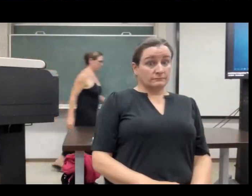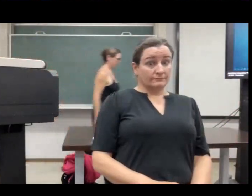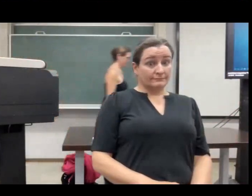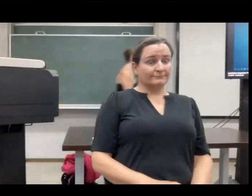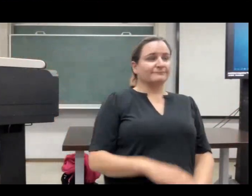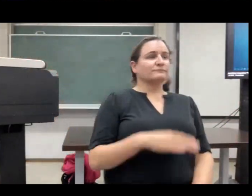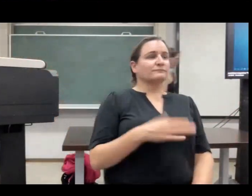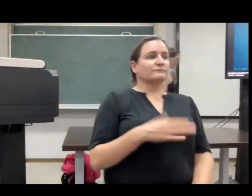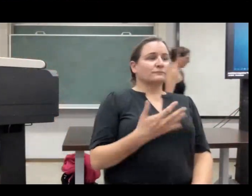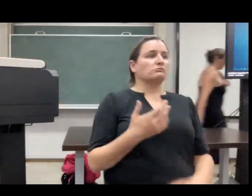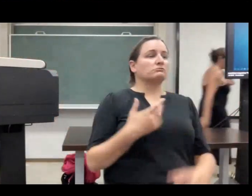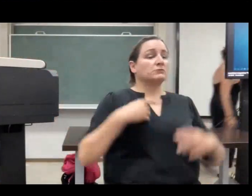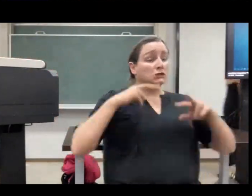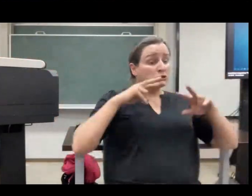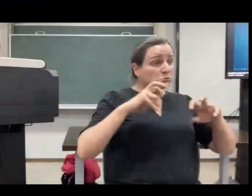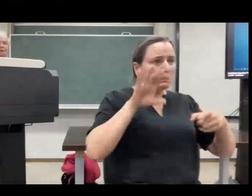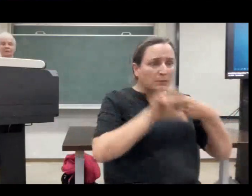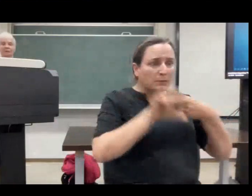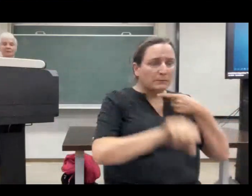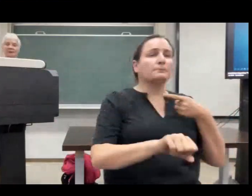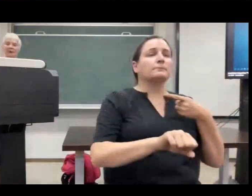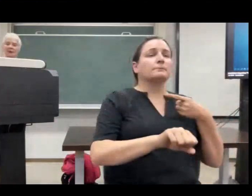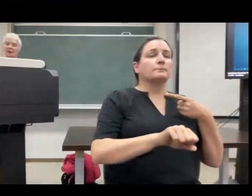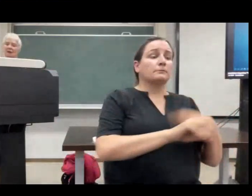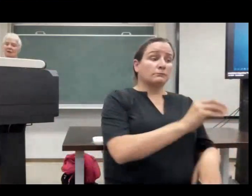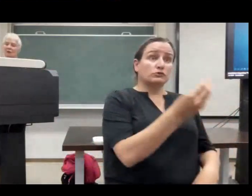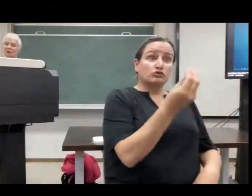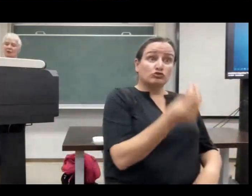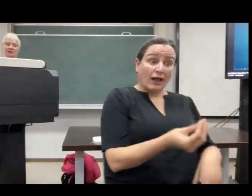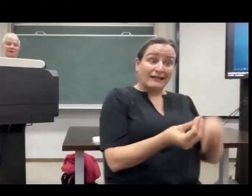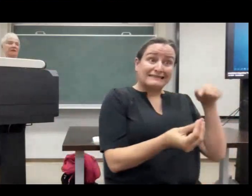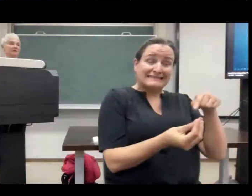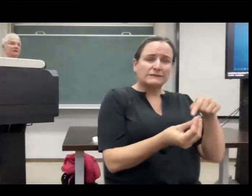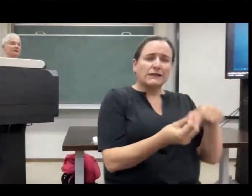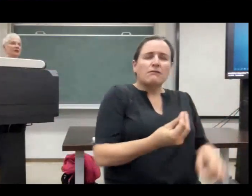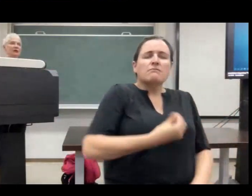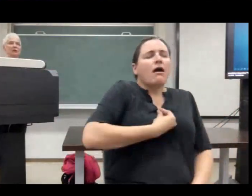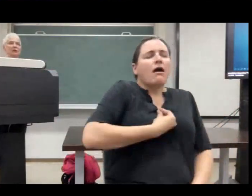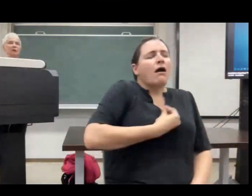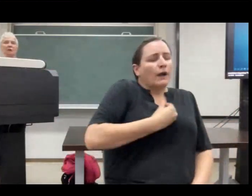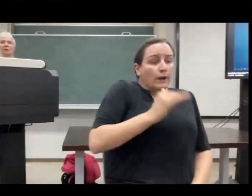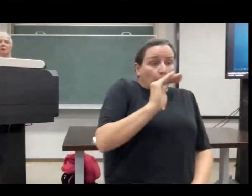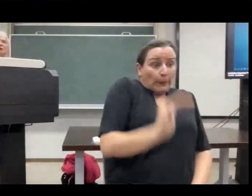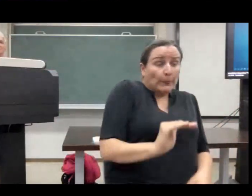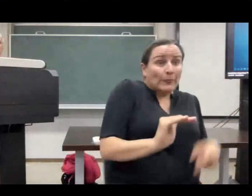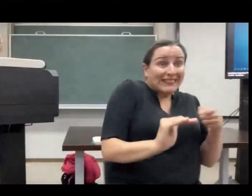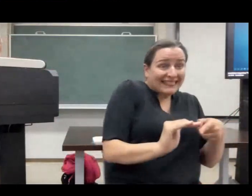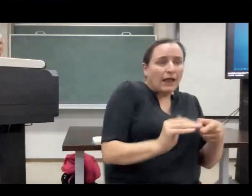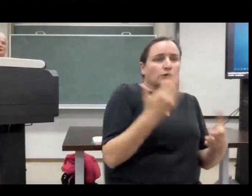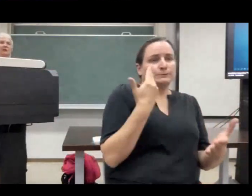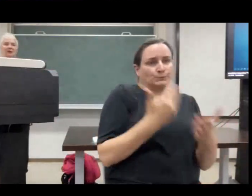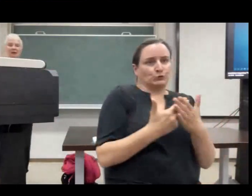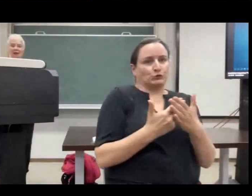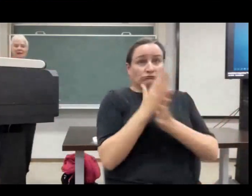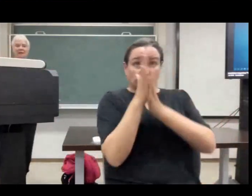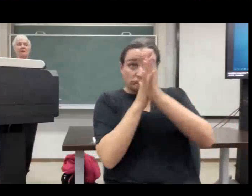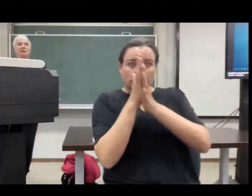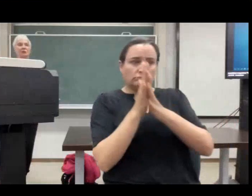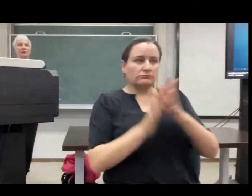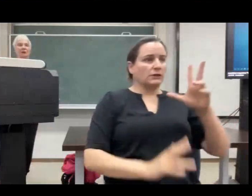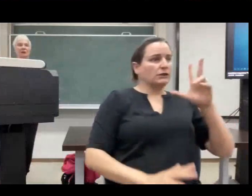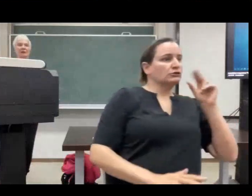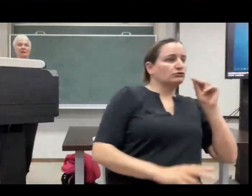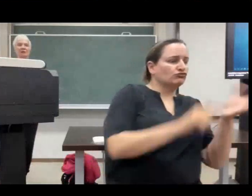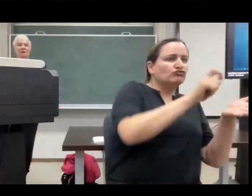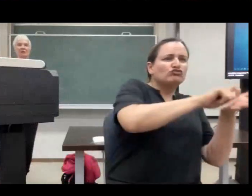The younger the child, the more chance there is that the child will learn both sign language